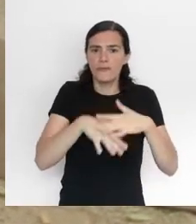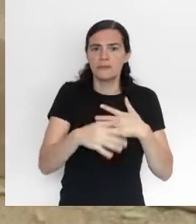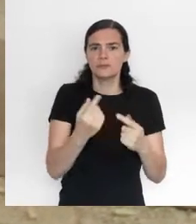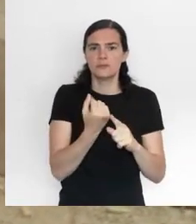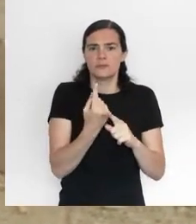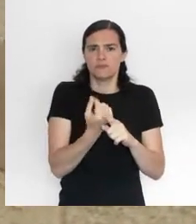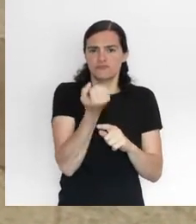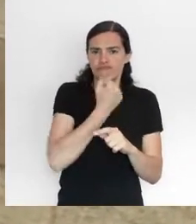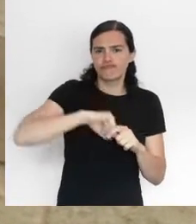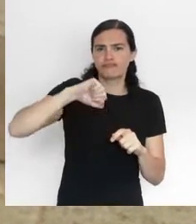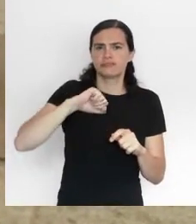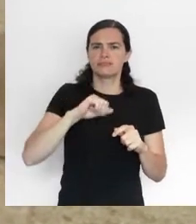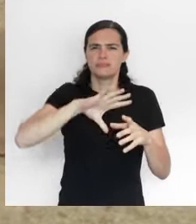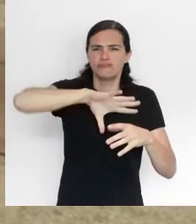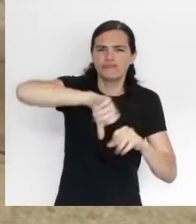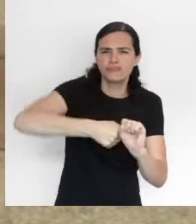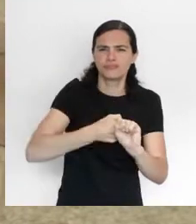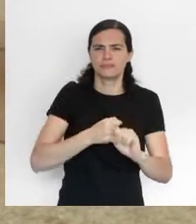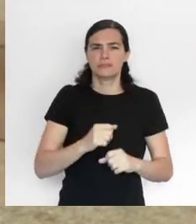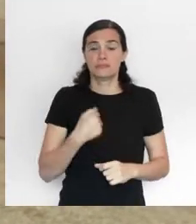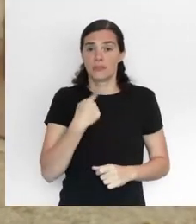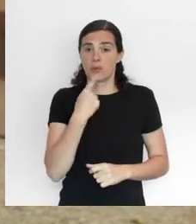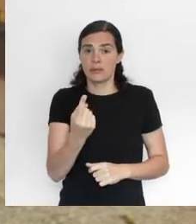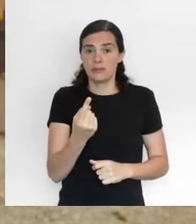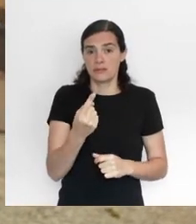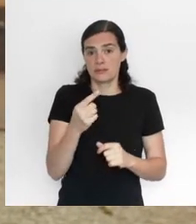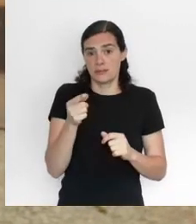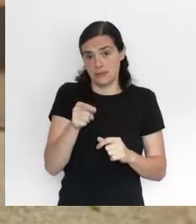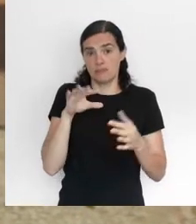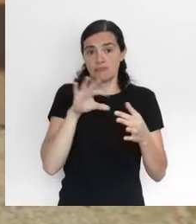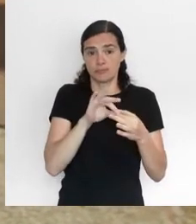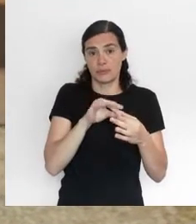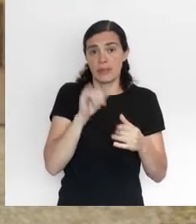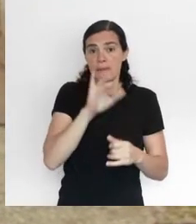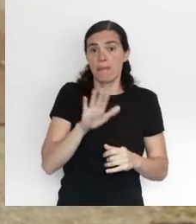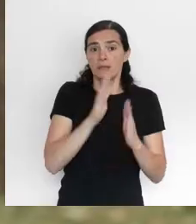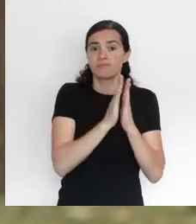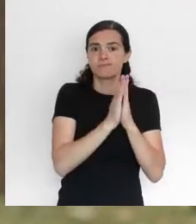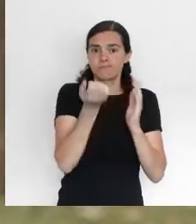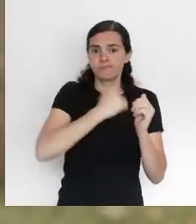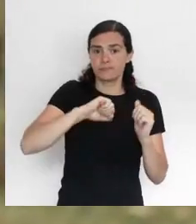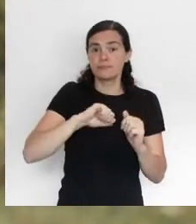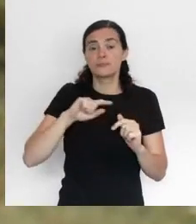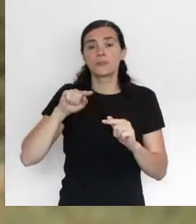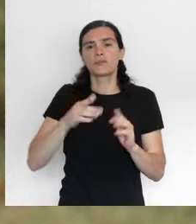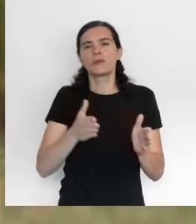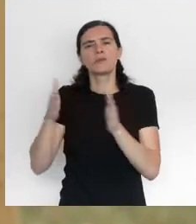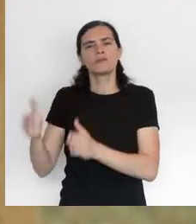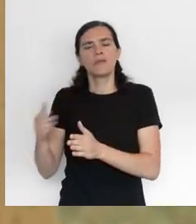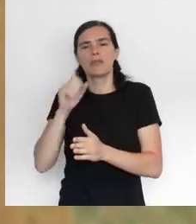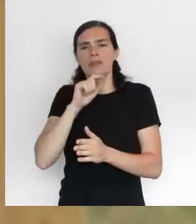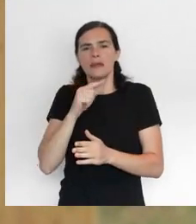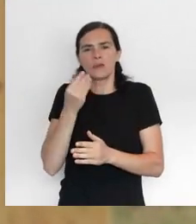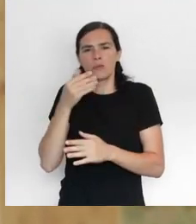a gesture of defiance, of destruction, as I say, of iconoclasm. On the other hand, it's